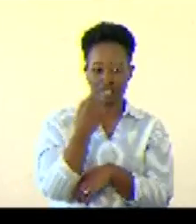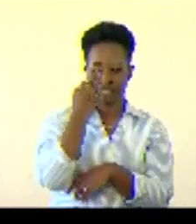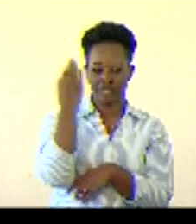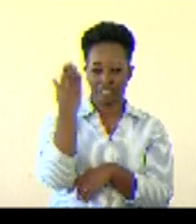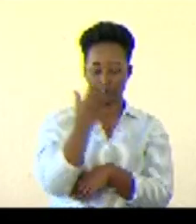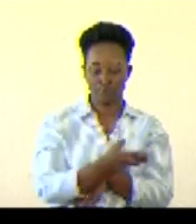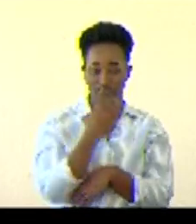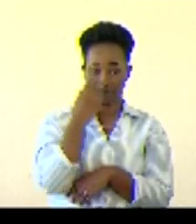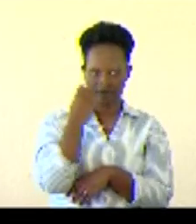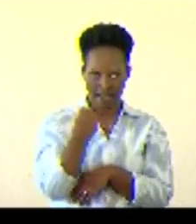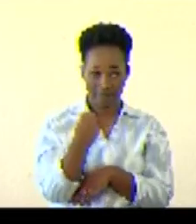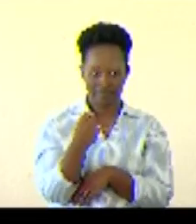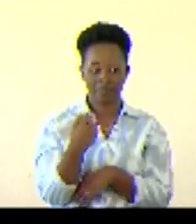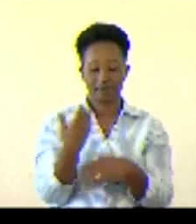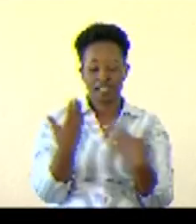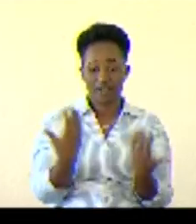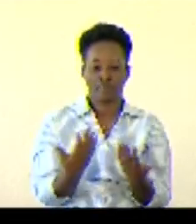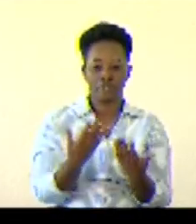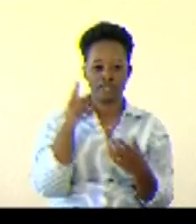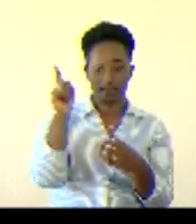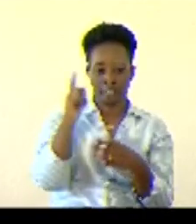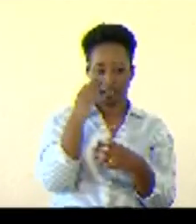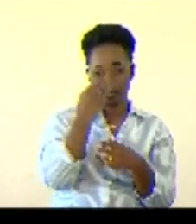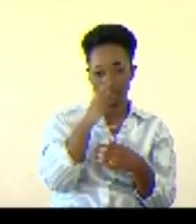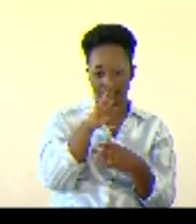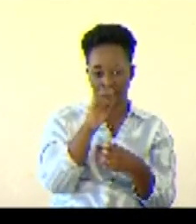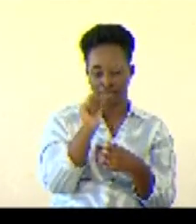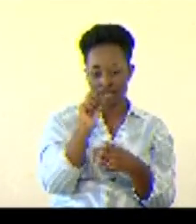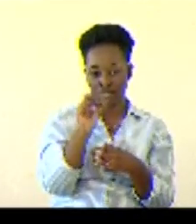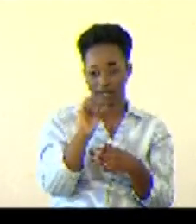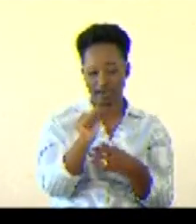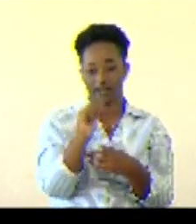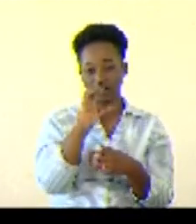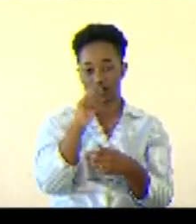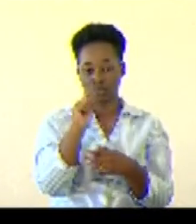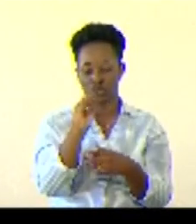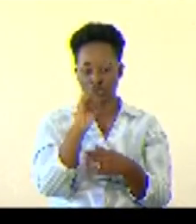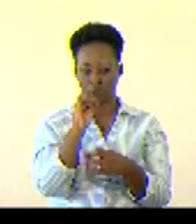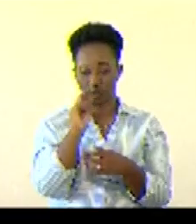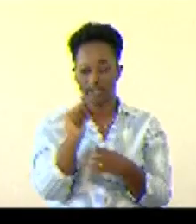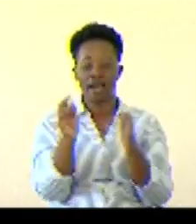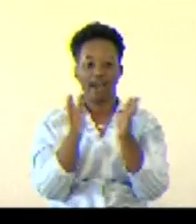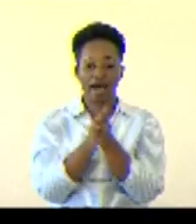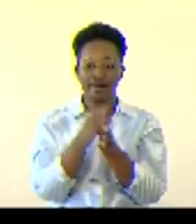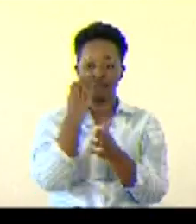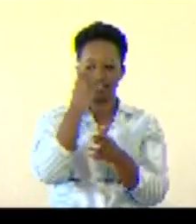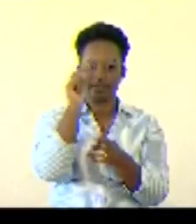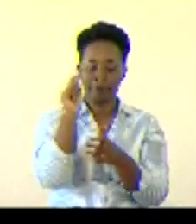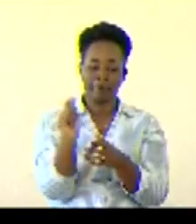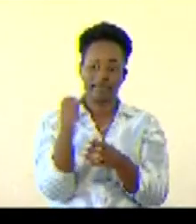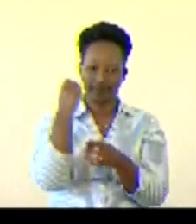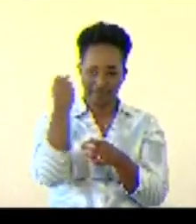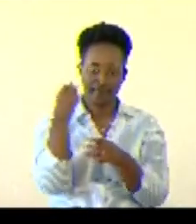And again, 3 out of 5, it is a fraction, but at the same time, it is a ratio. So let us see how we apply